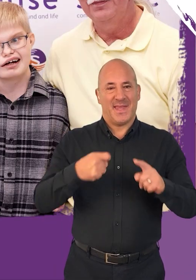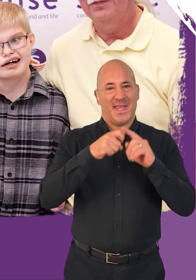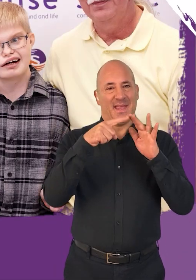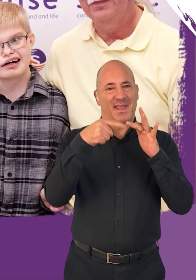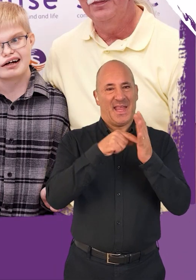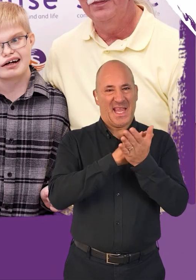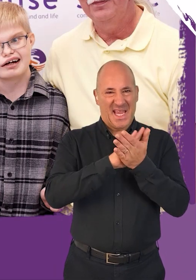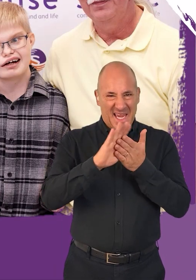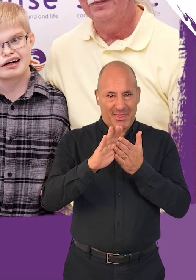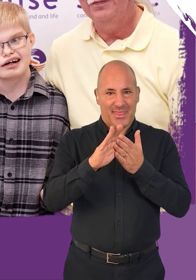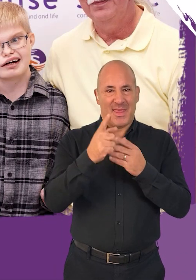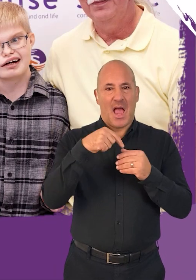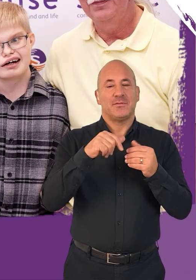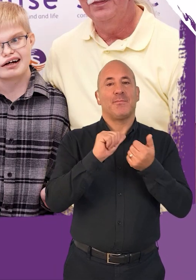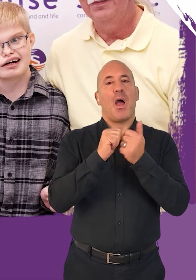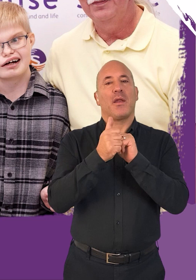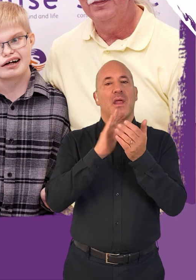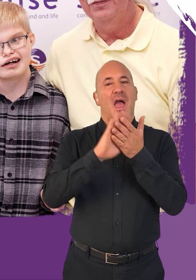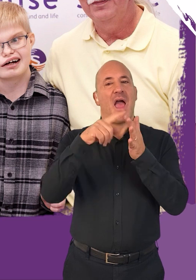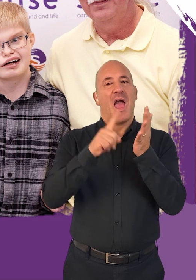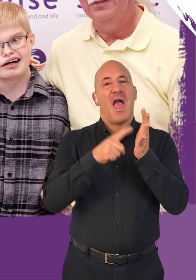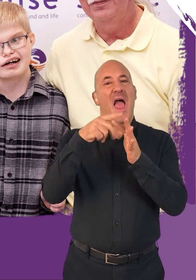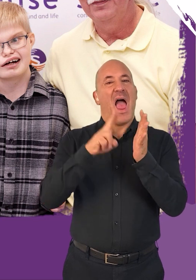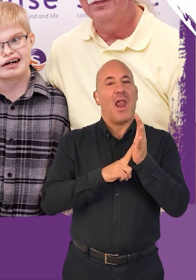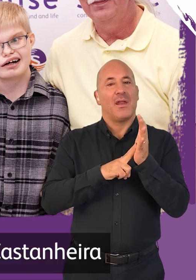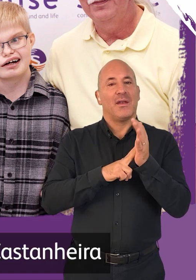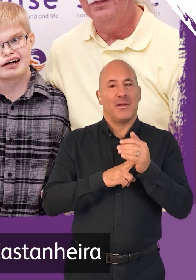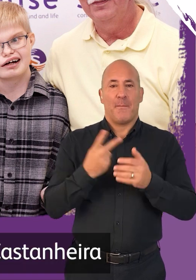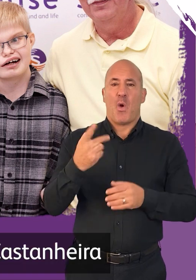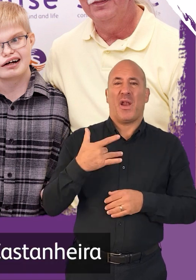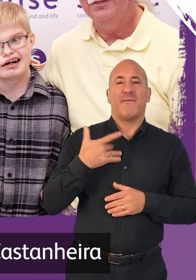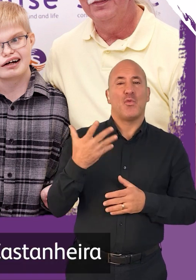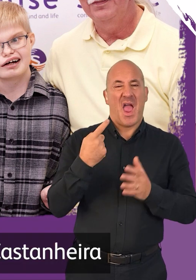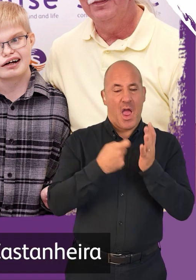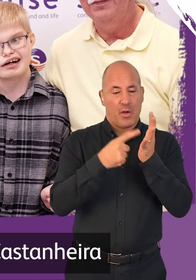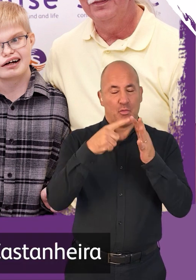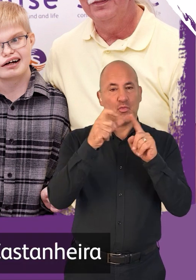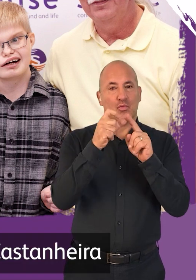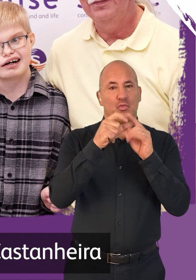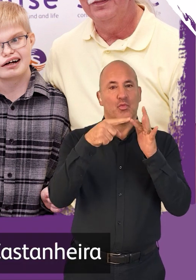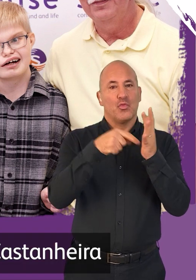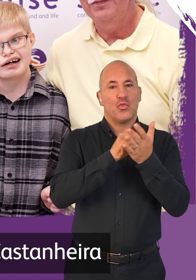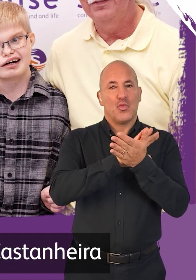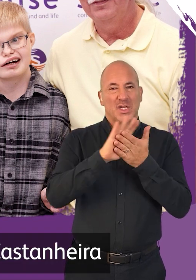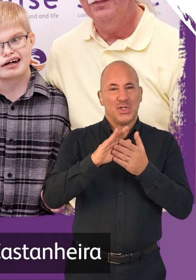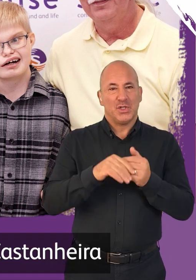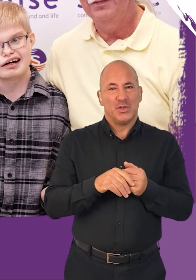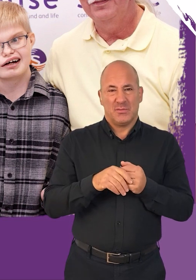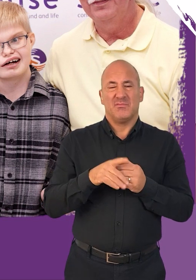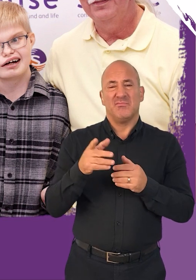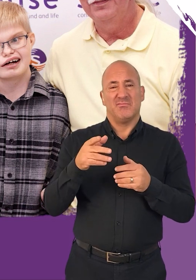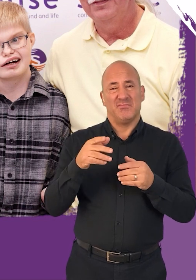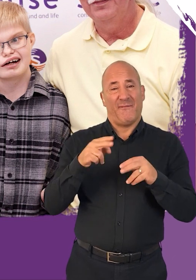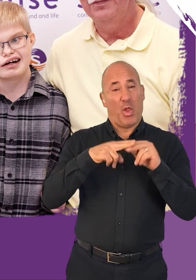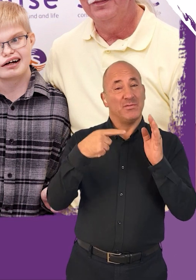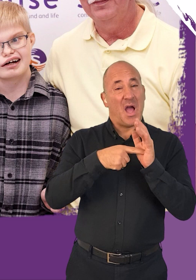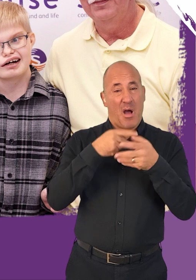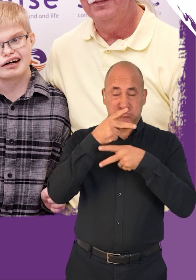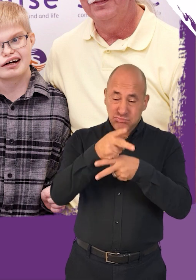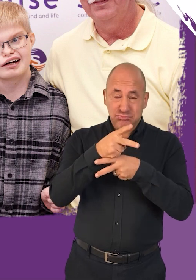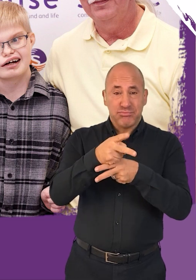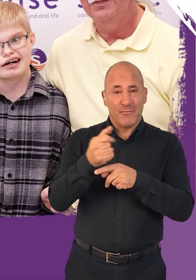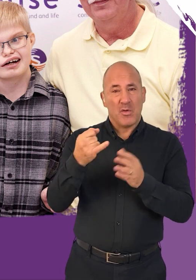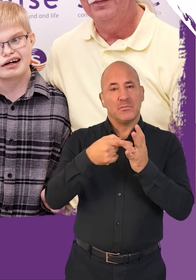The Butler Castanheira family. Keith Butler and his partner Helen Castanheira live in